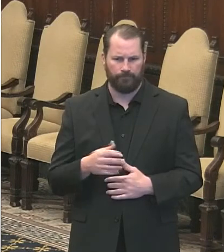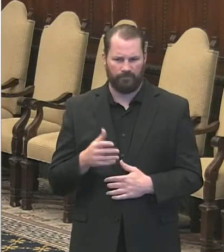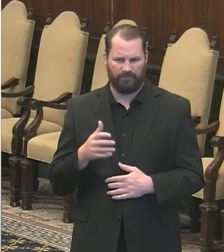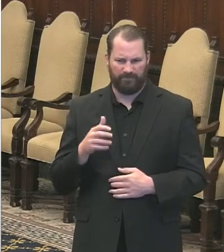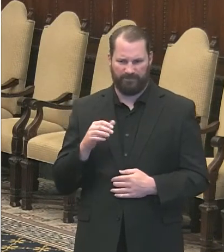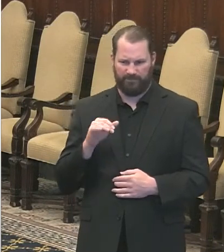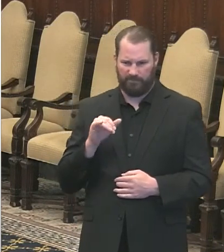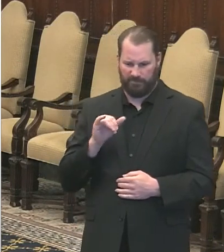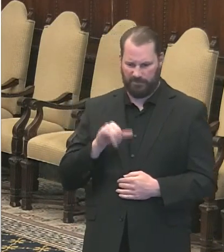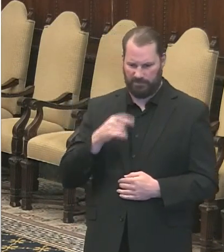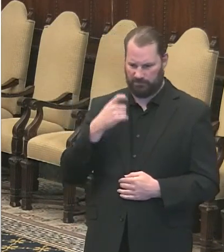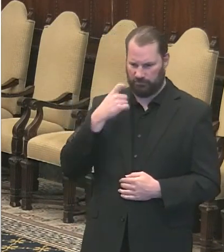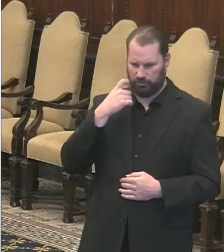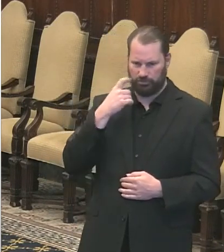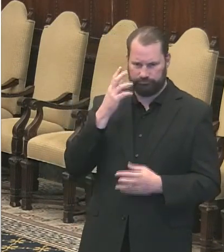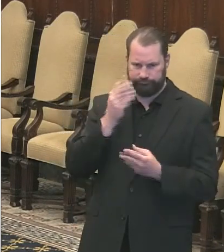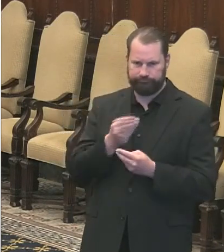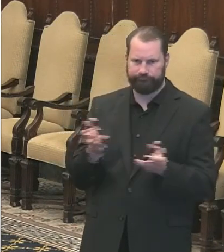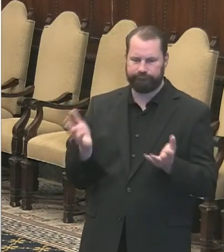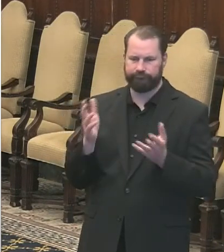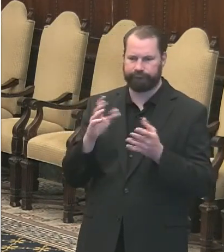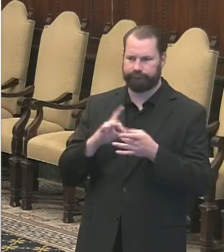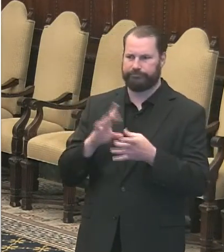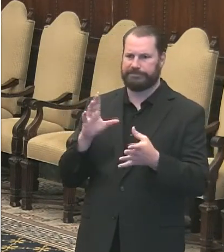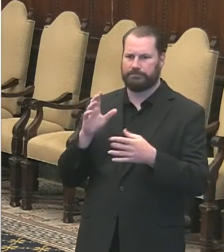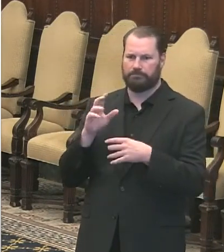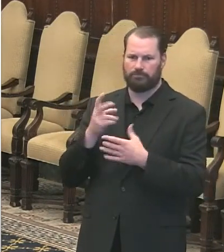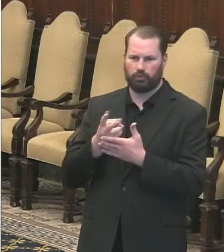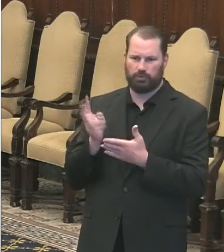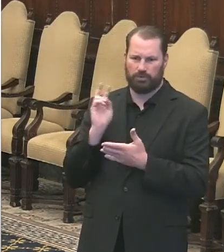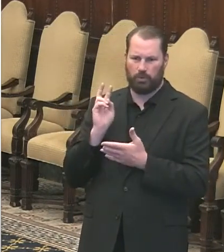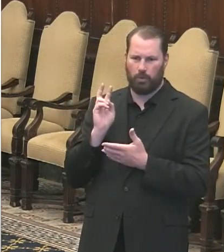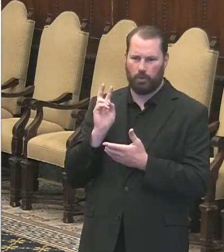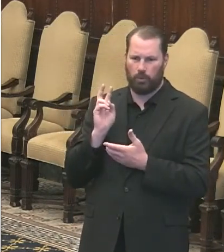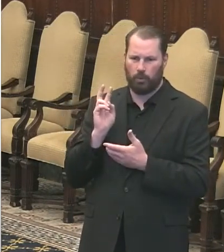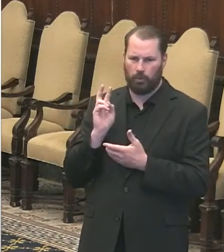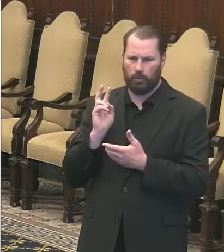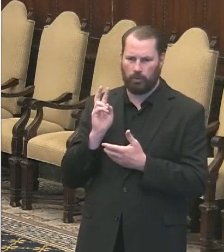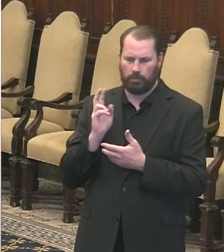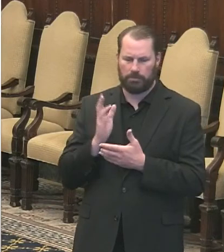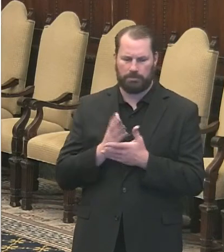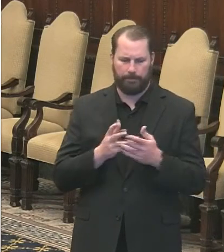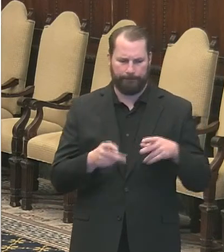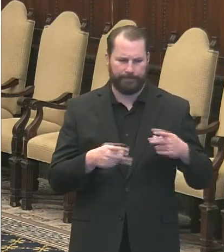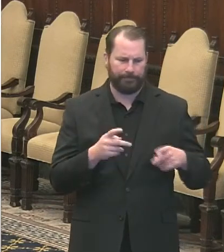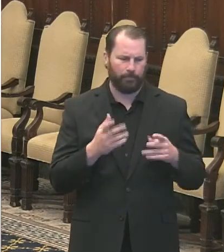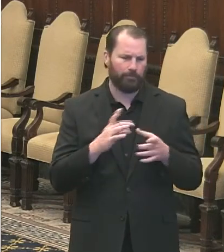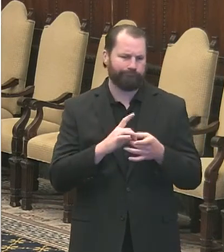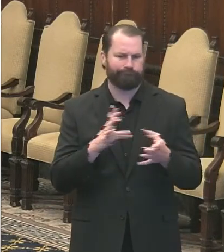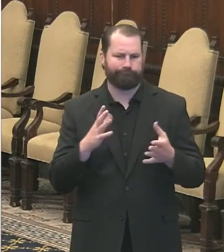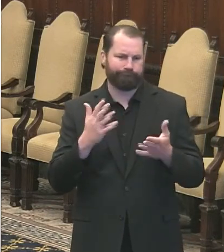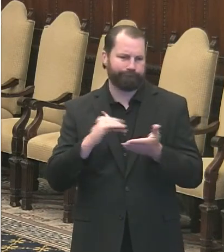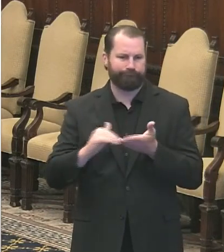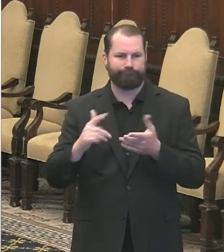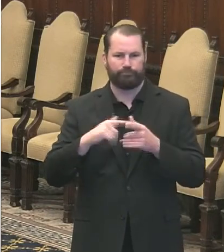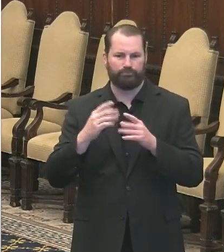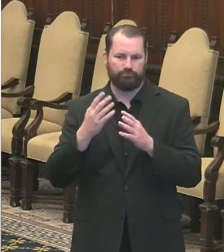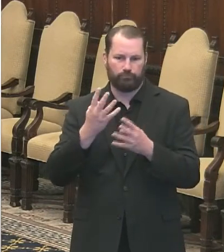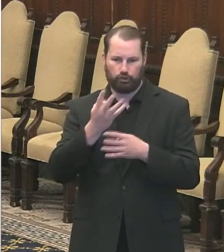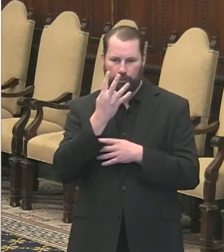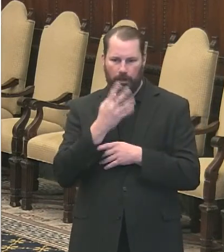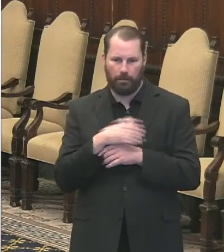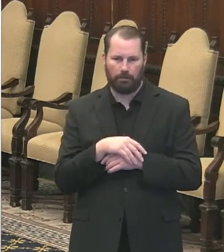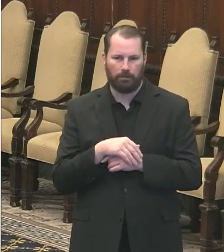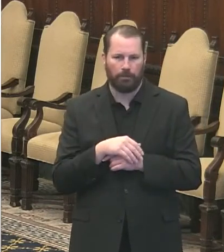released, do you guys have any policies or plans in place to track whether they did develop symptoms after coming out